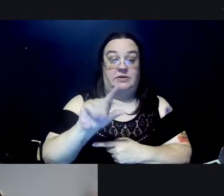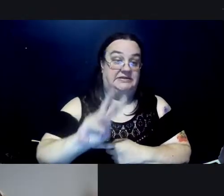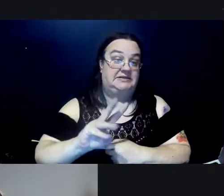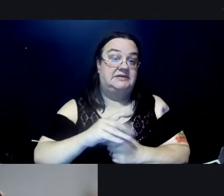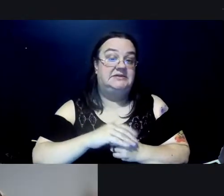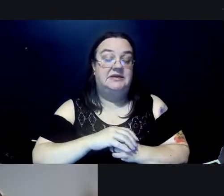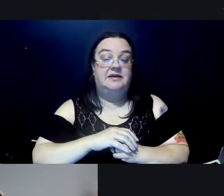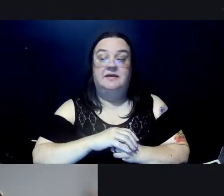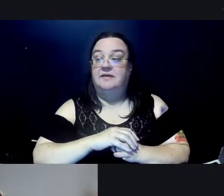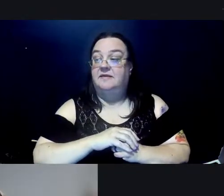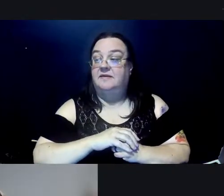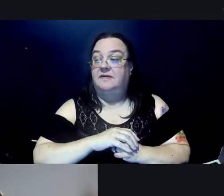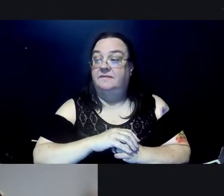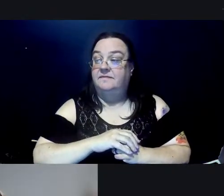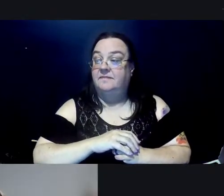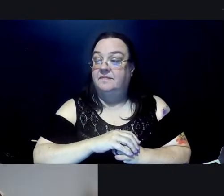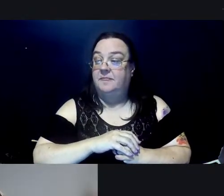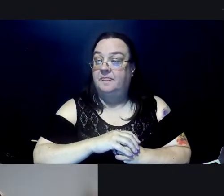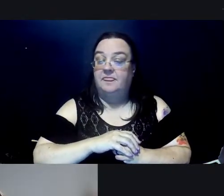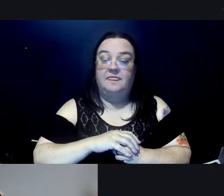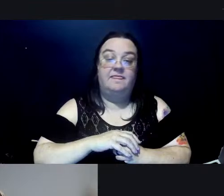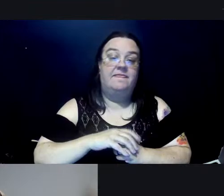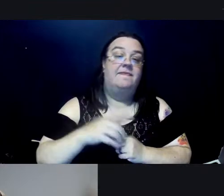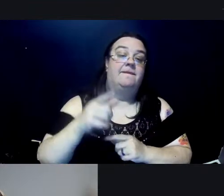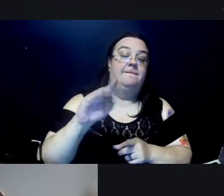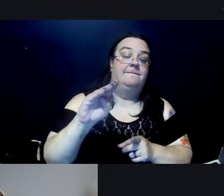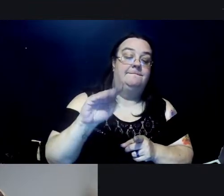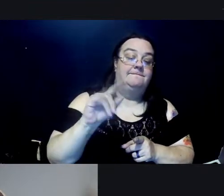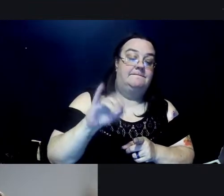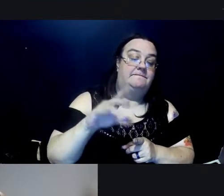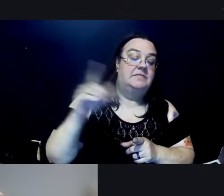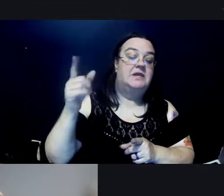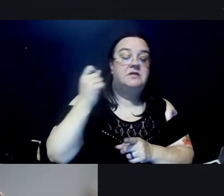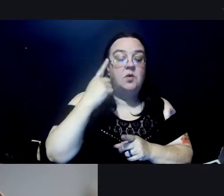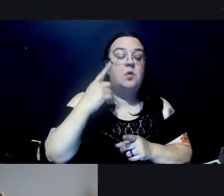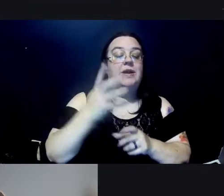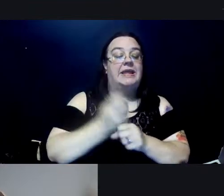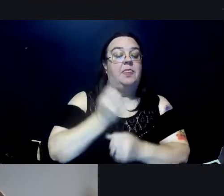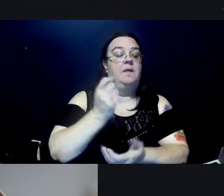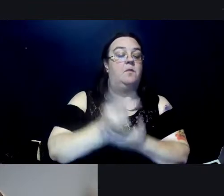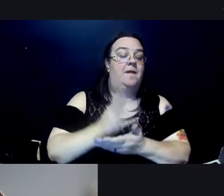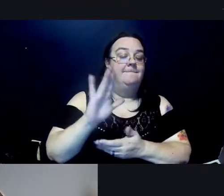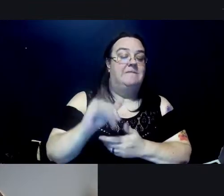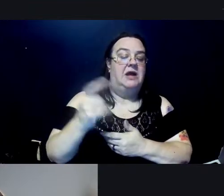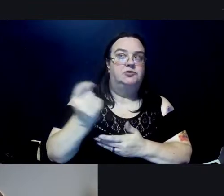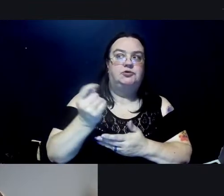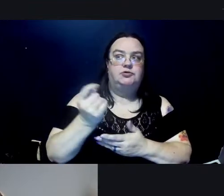Provided we get the approvals by Tuesday, by sometime next week.